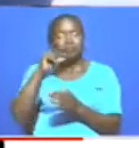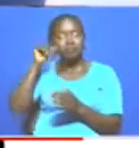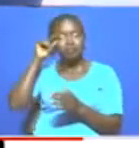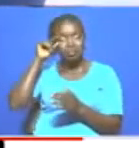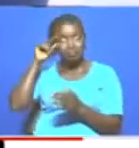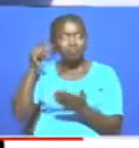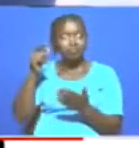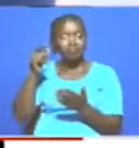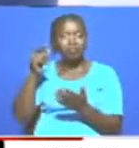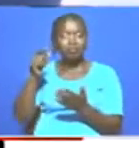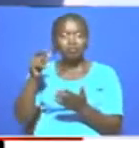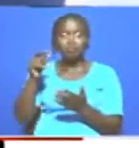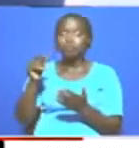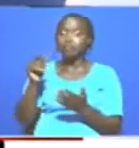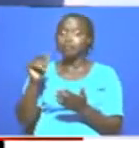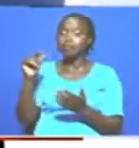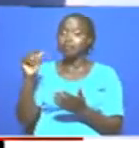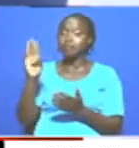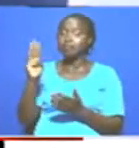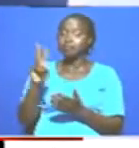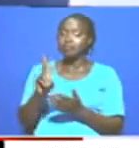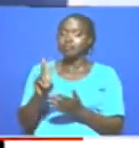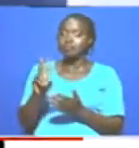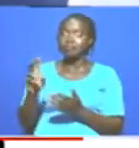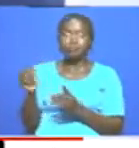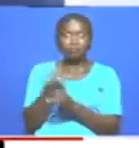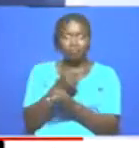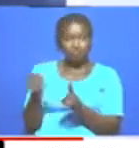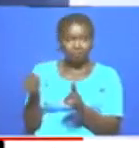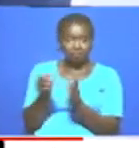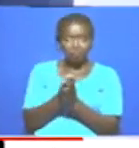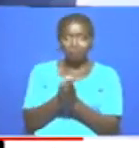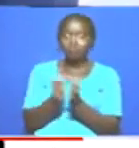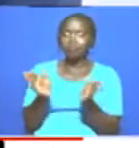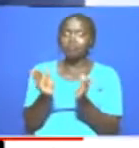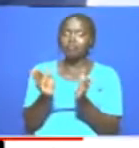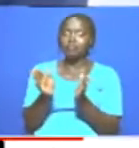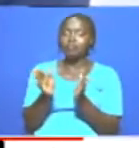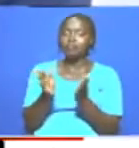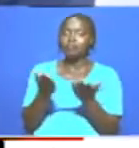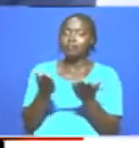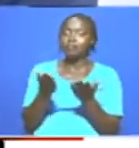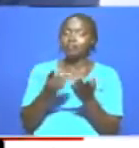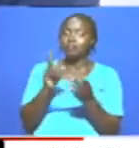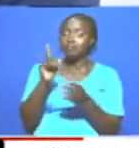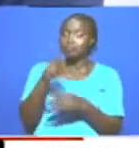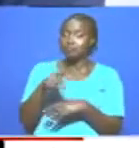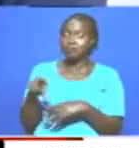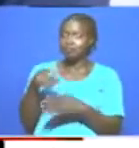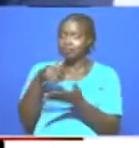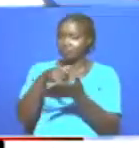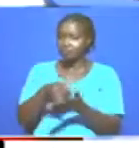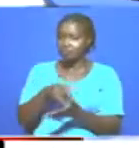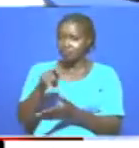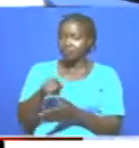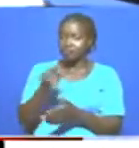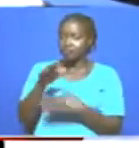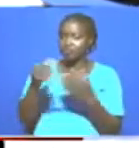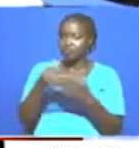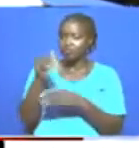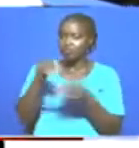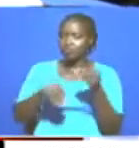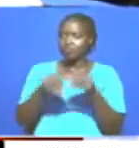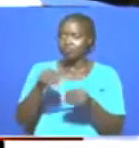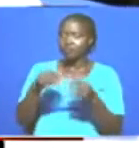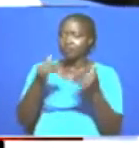computer misuse. It is here that the Director of Public Prosecution, Noordin Haji, emphasized the need for all election players to